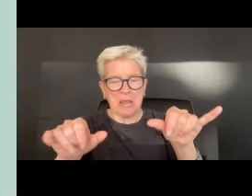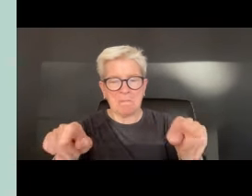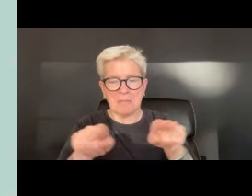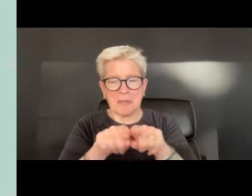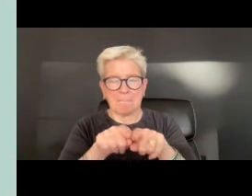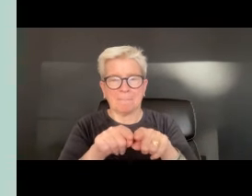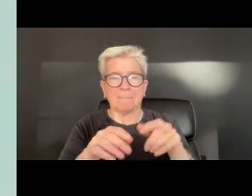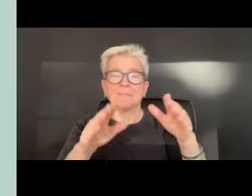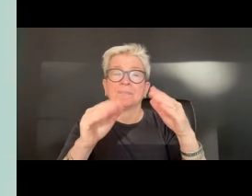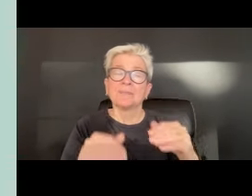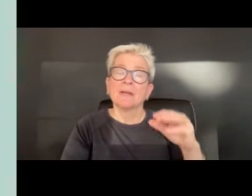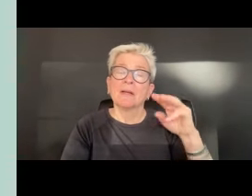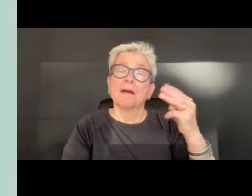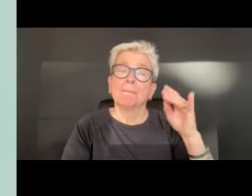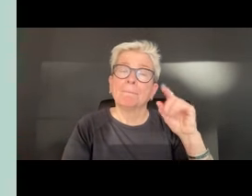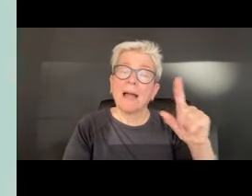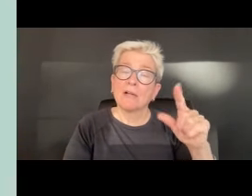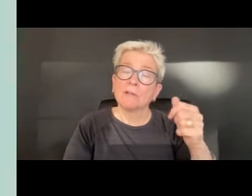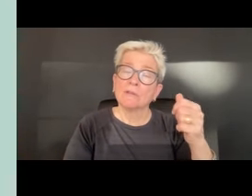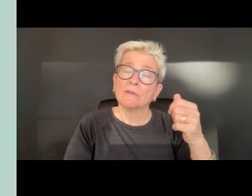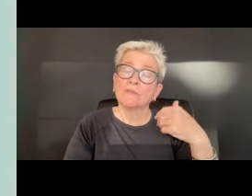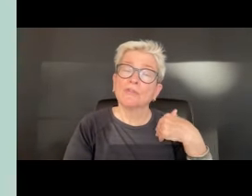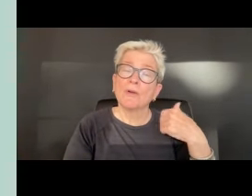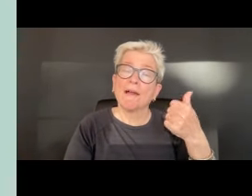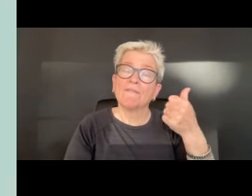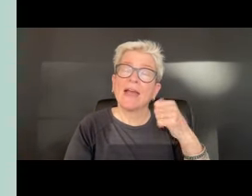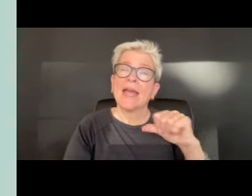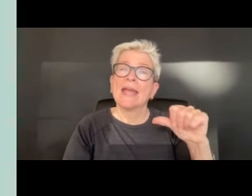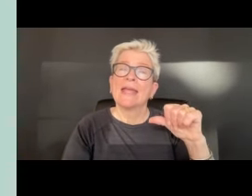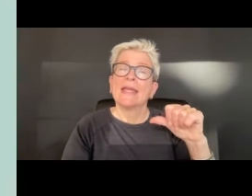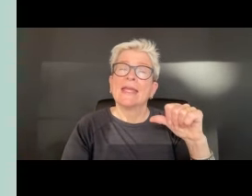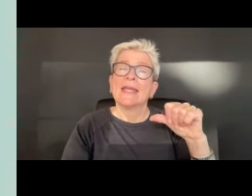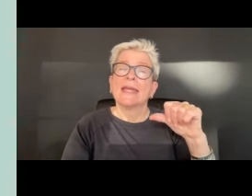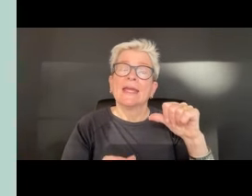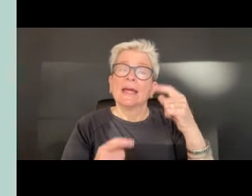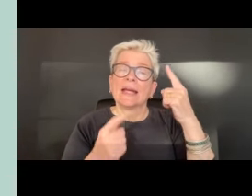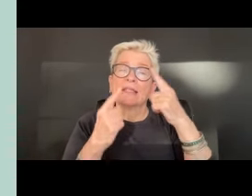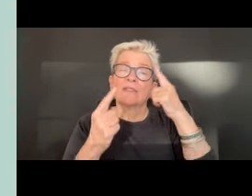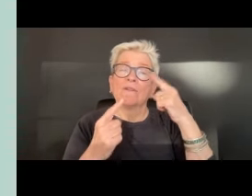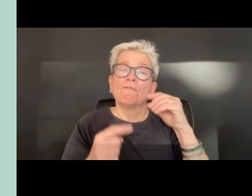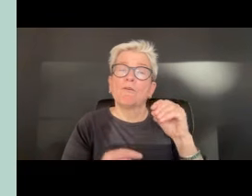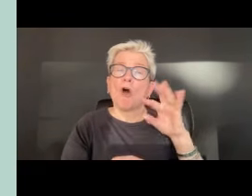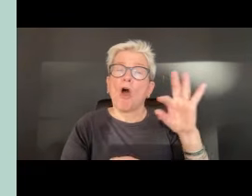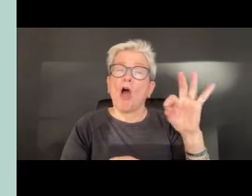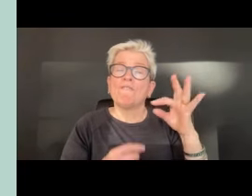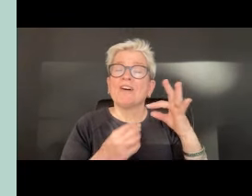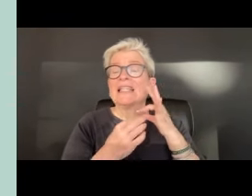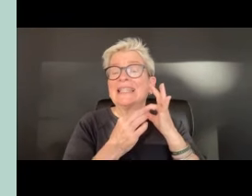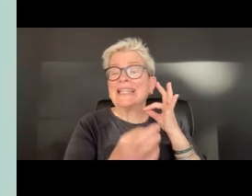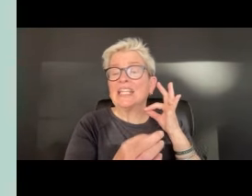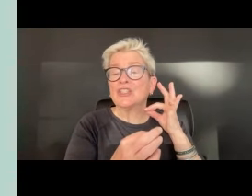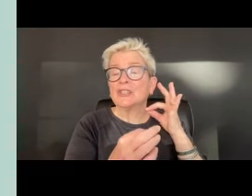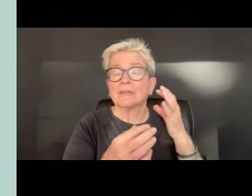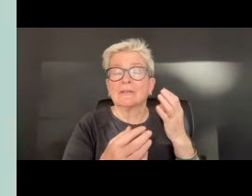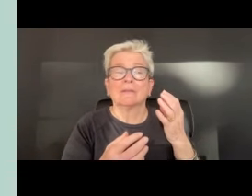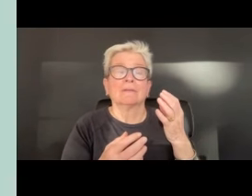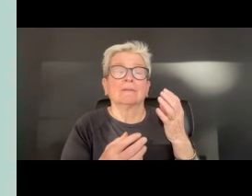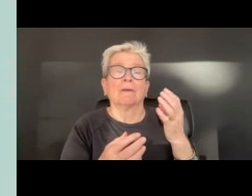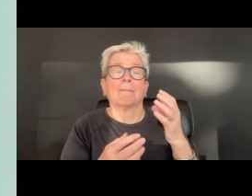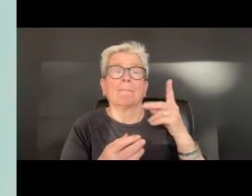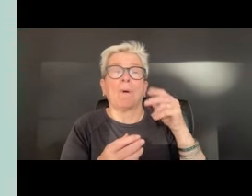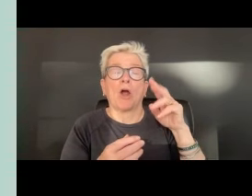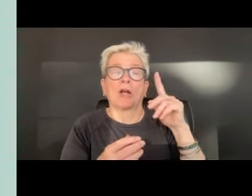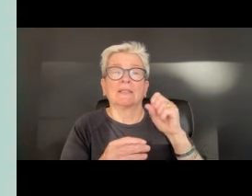Michael, are there any considerations for off-leash hours in city parks, since the number of off-leash dog parks is substantially